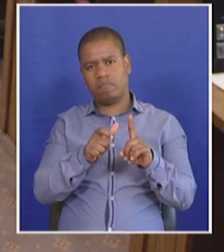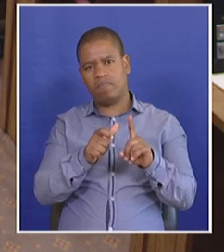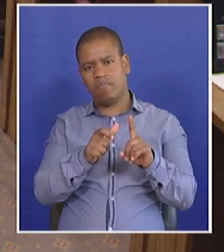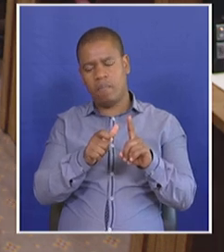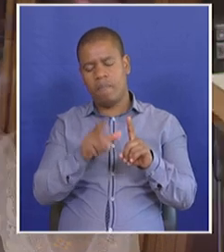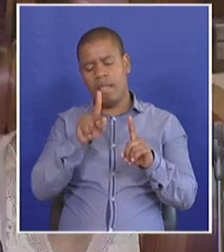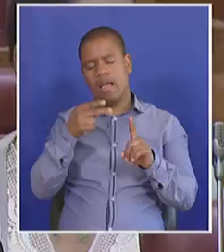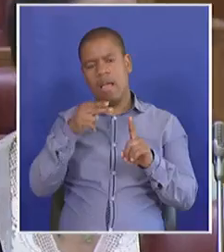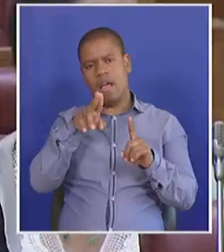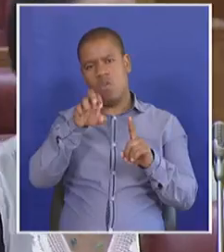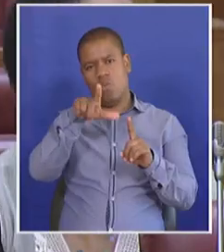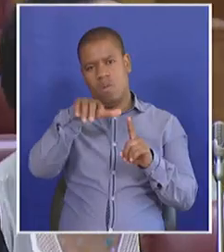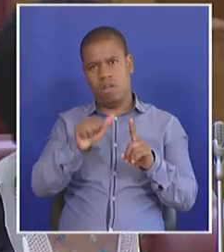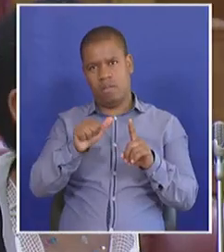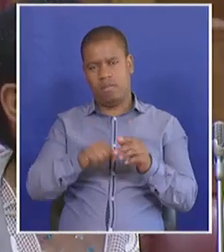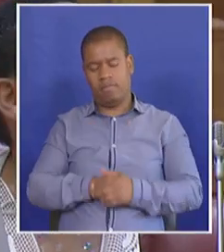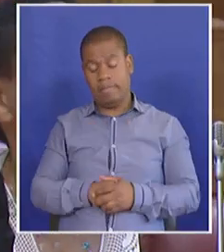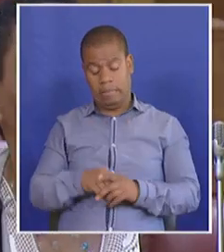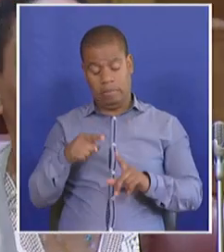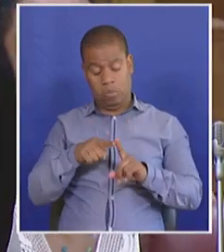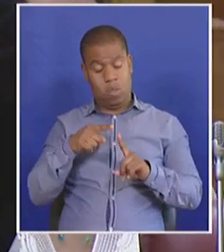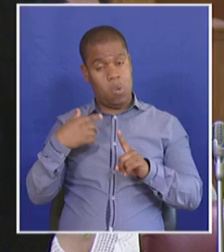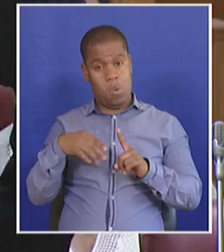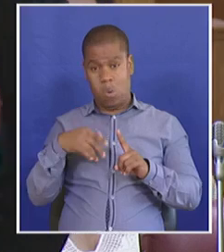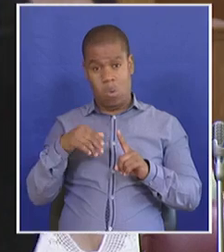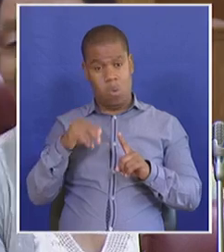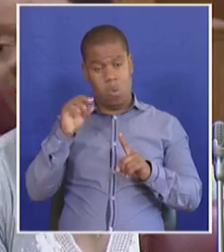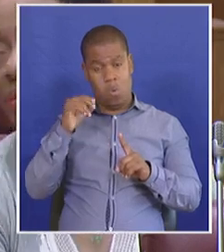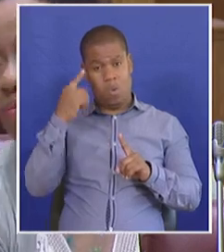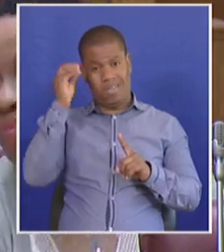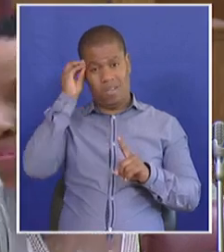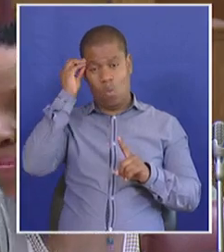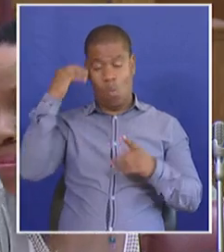A very interesting question indeed, Madam Chair.